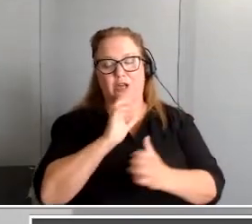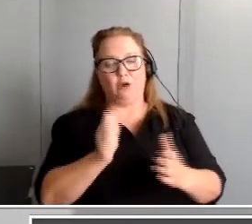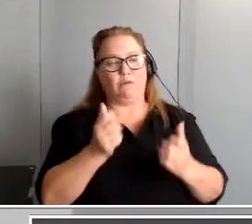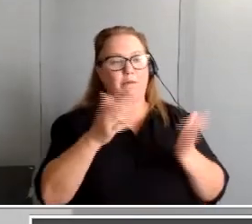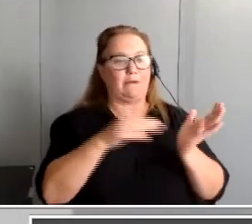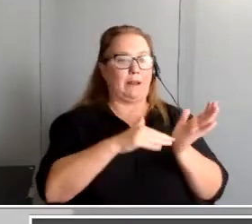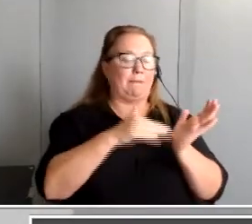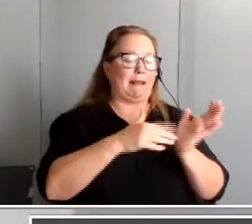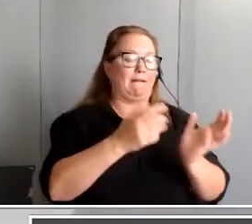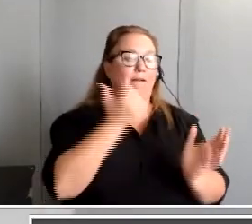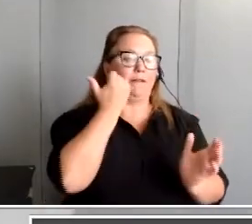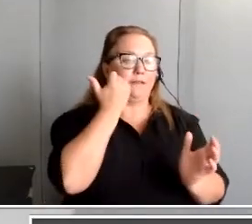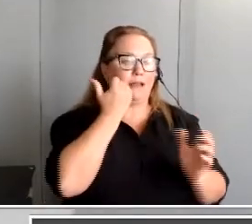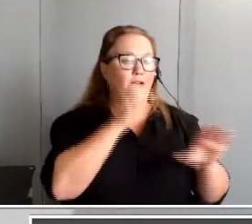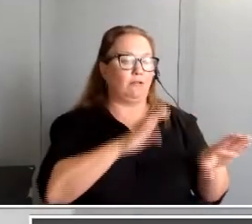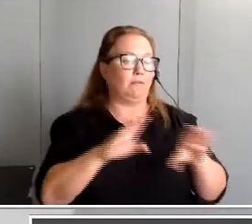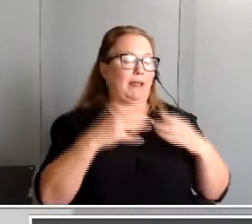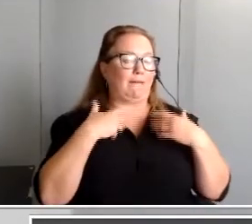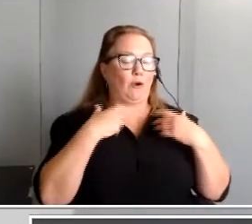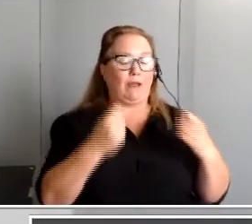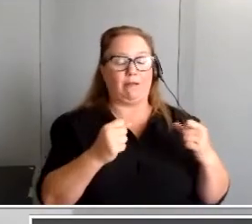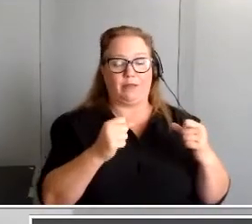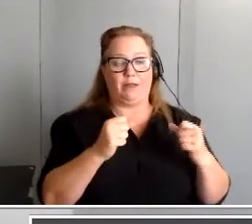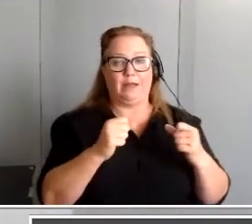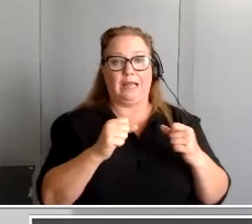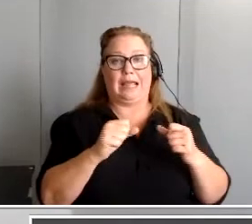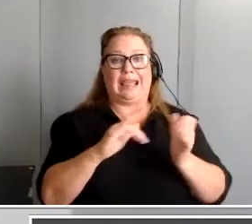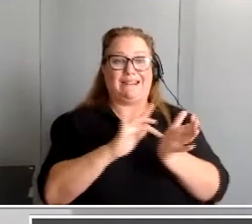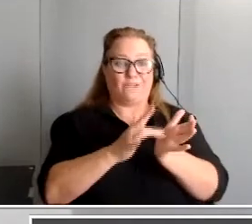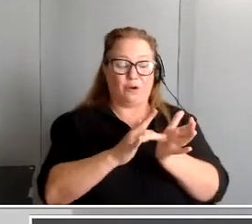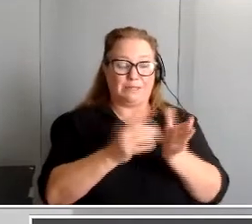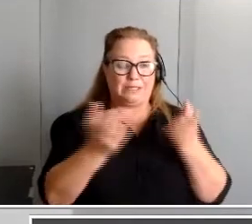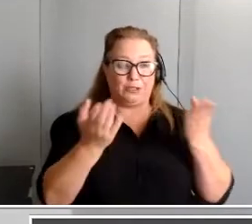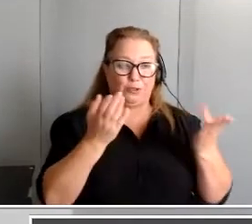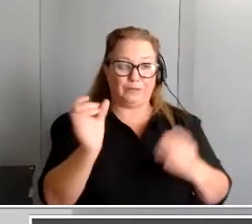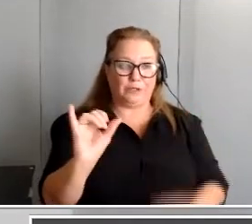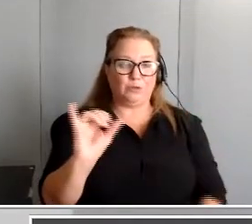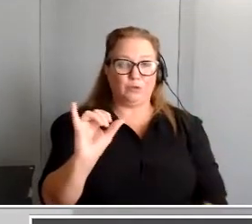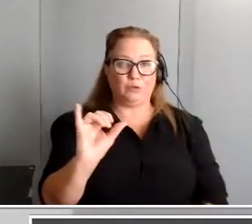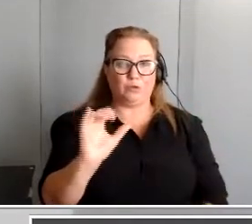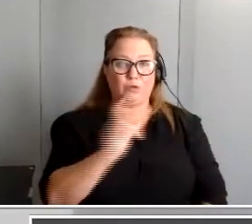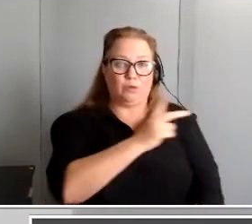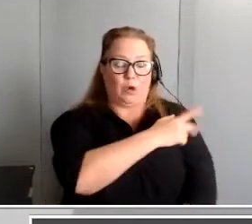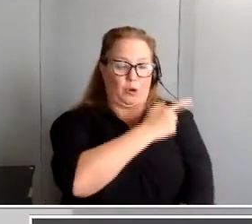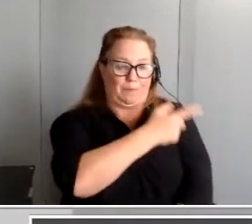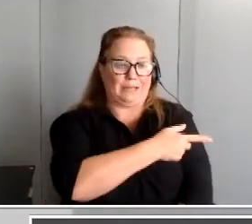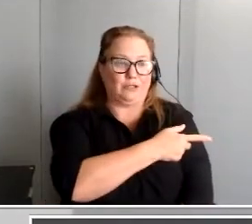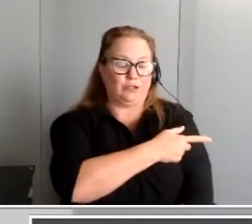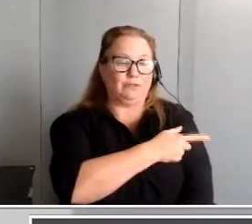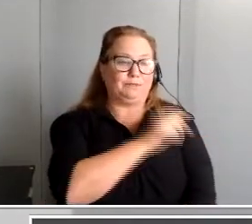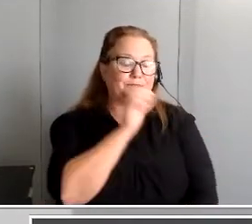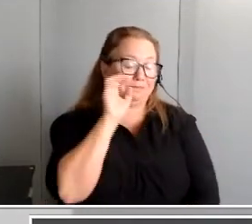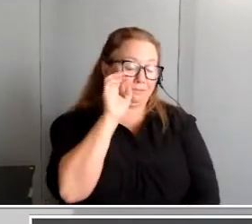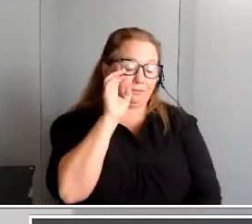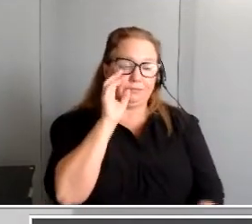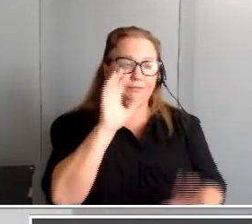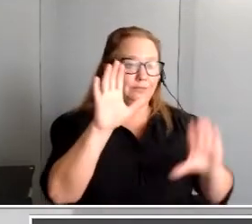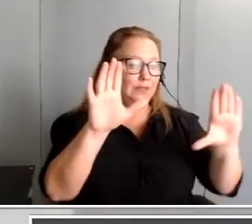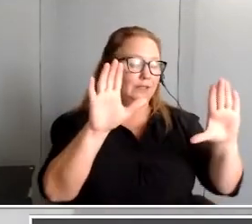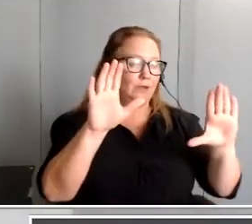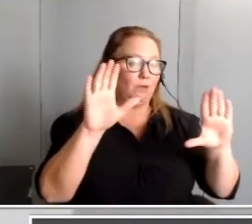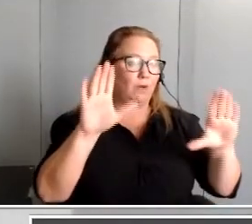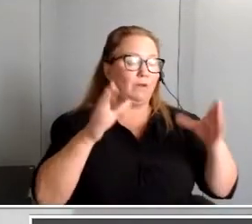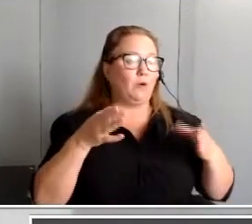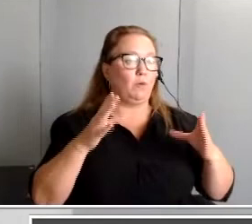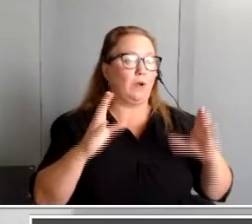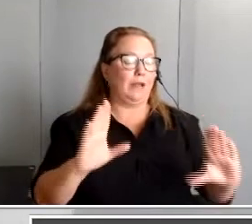medical, dental, behavioral health, and on-site pharmacy services to our patients, and this is just one way that the